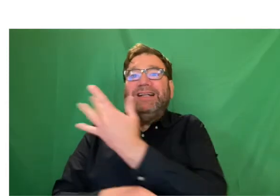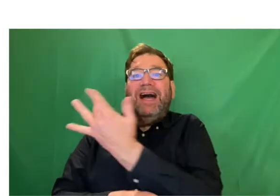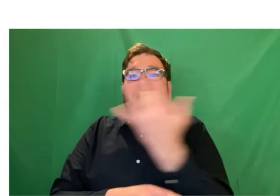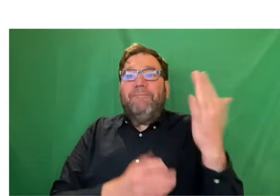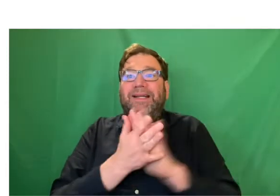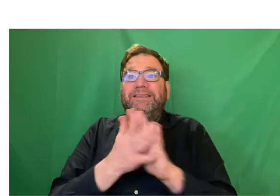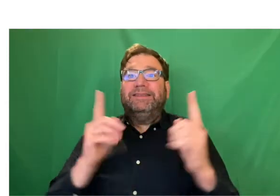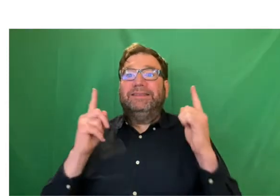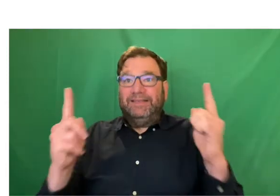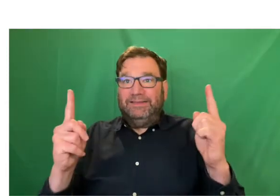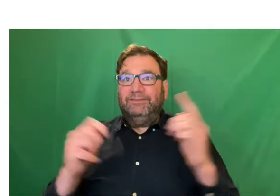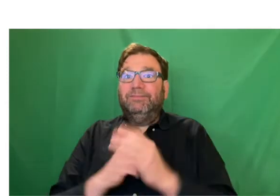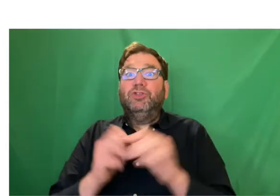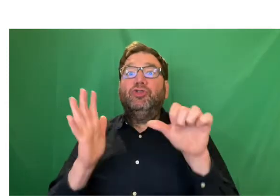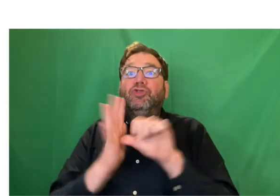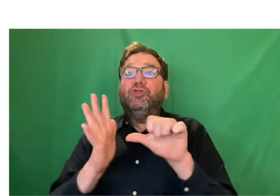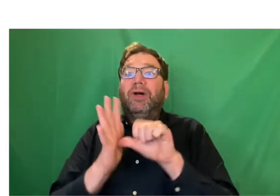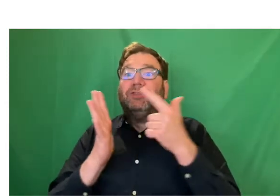interval.